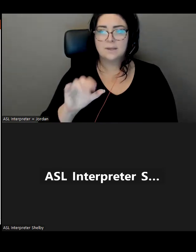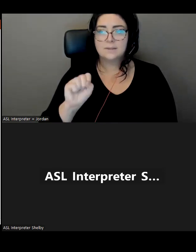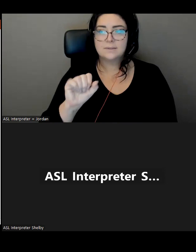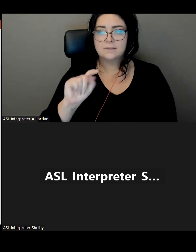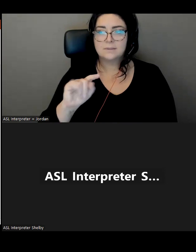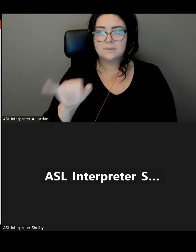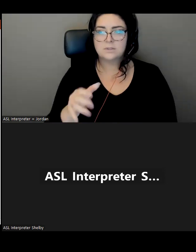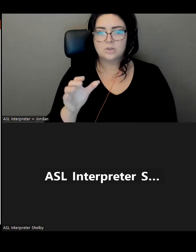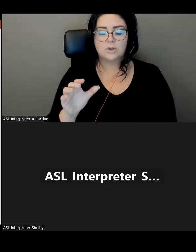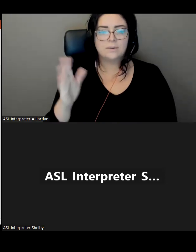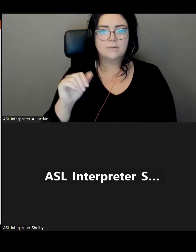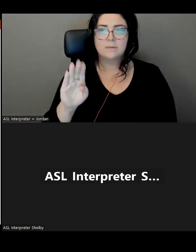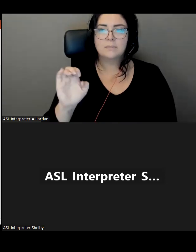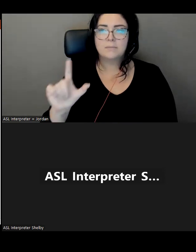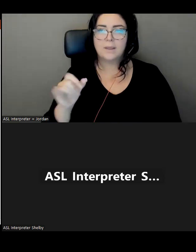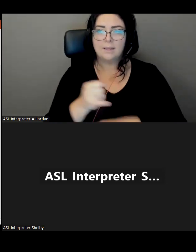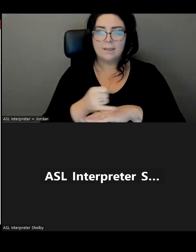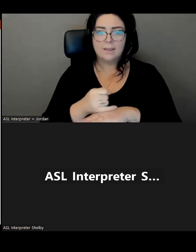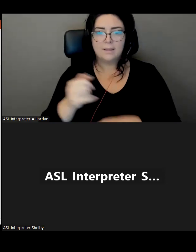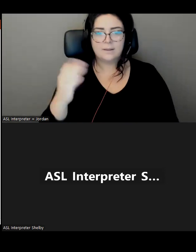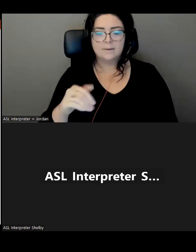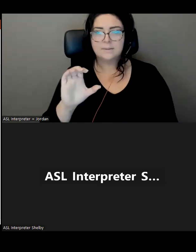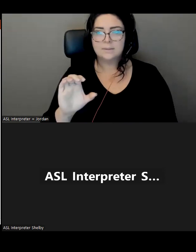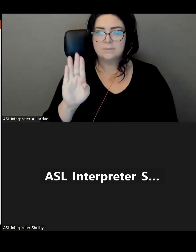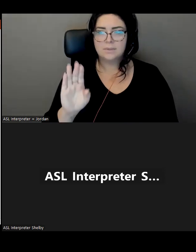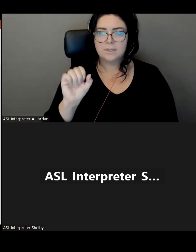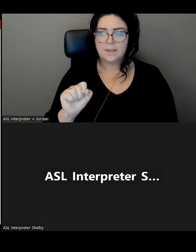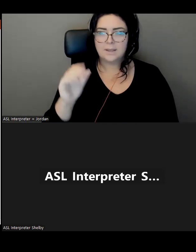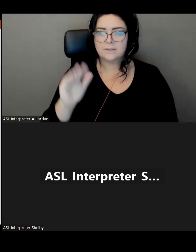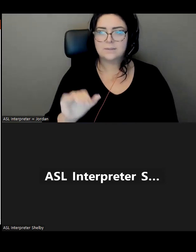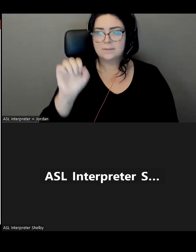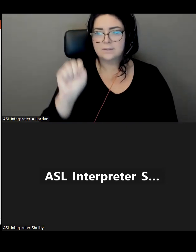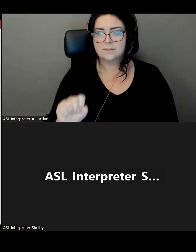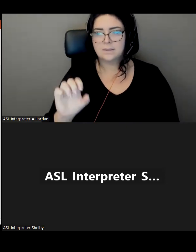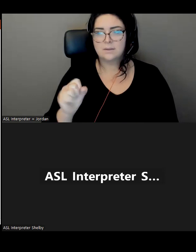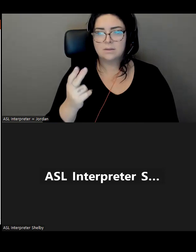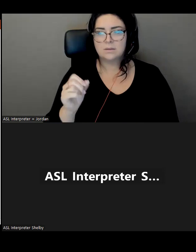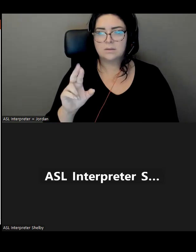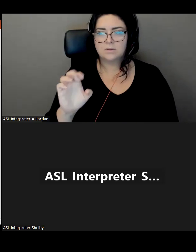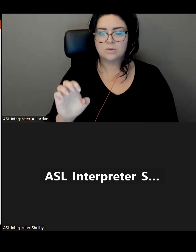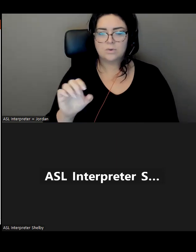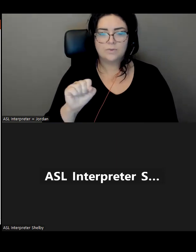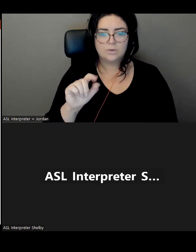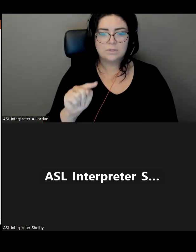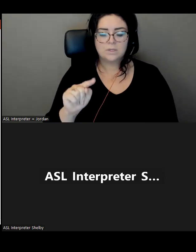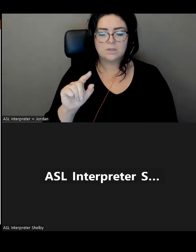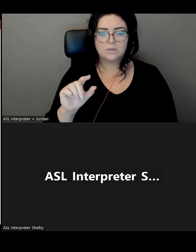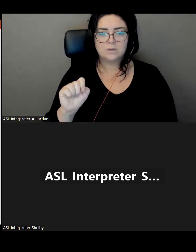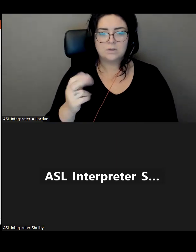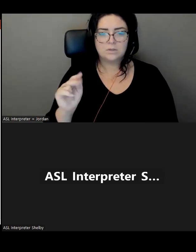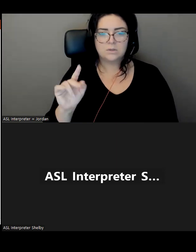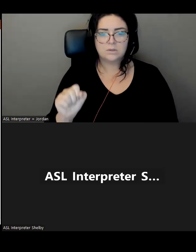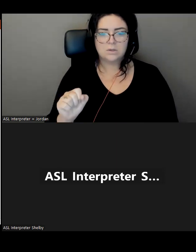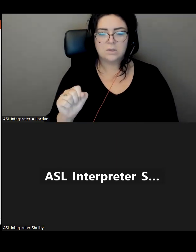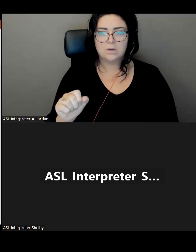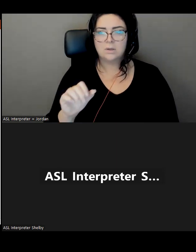include Bell Island, CBS, the Southern Shore communities as far as St. Shots and Trepassey, and the Torbay to